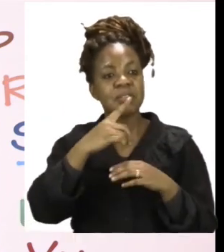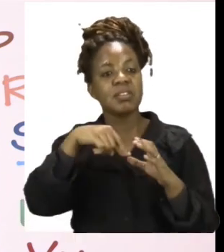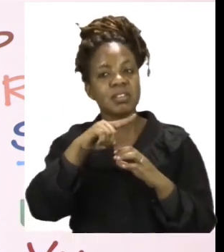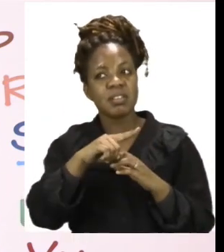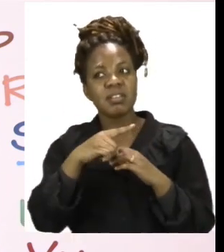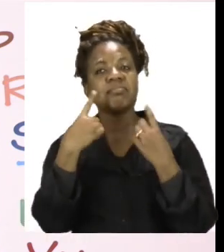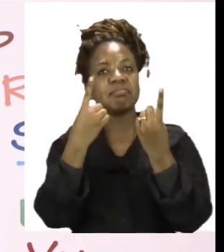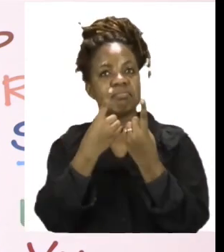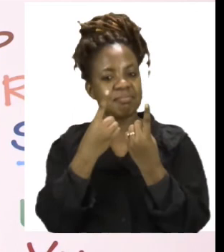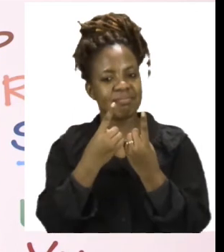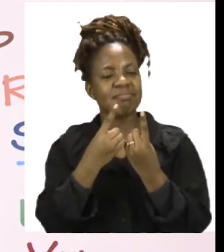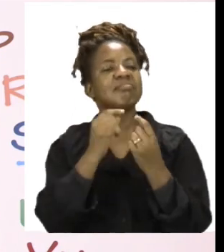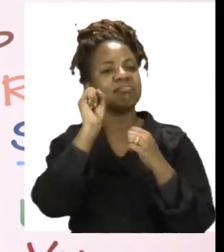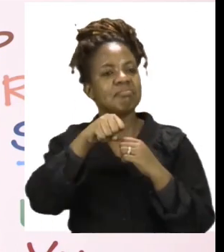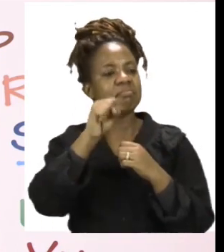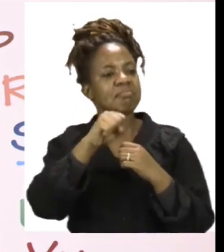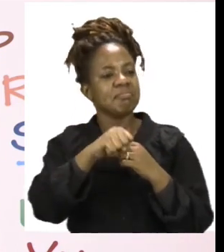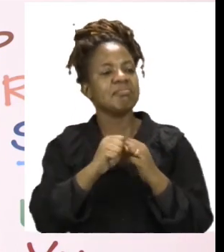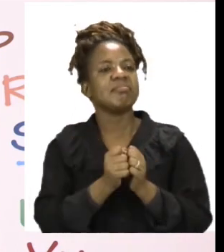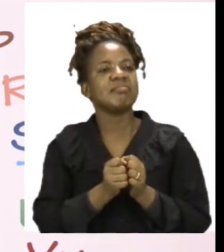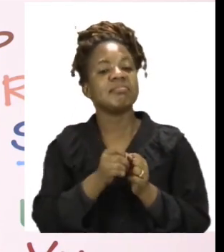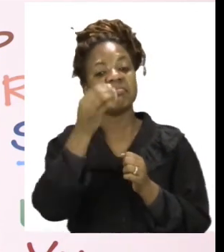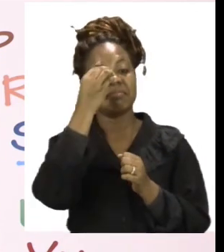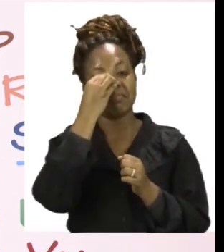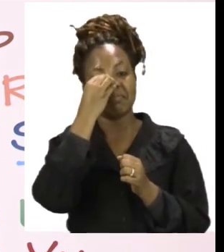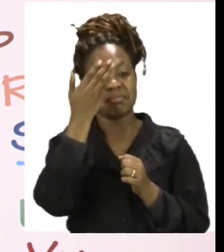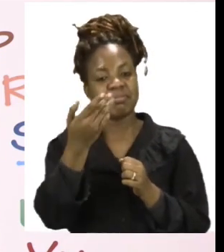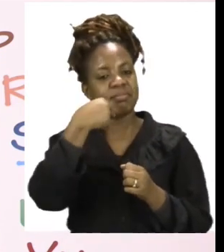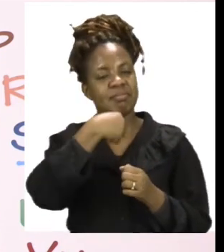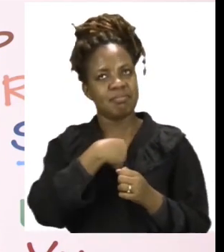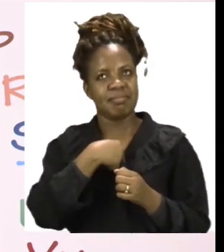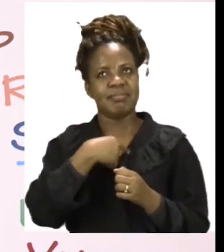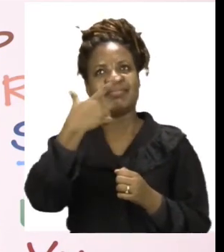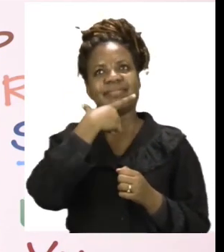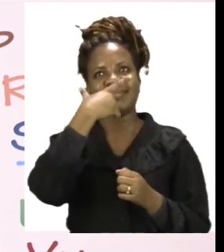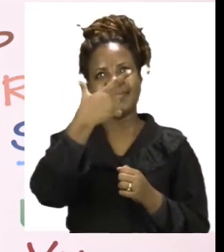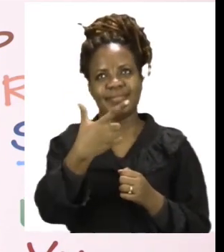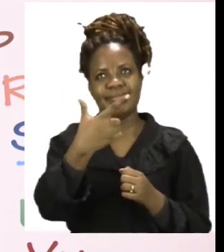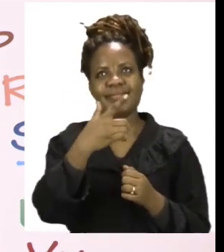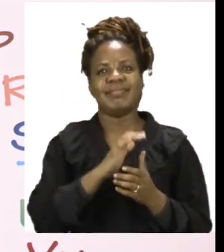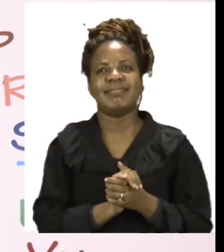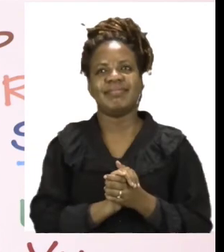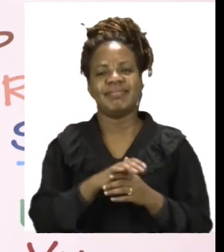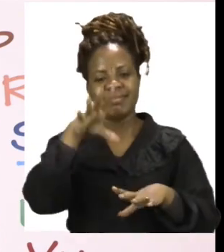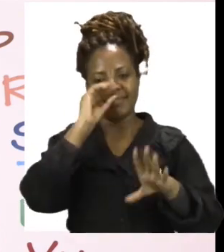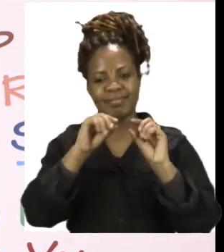Great. So, from Zoshi and I, we would like to say thank you for joining us today